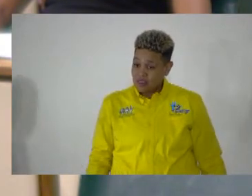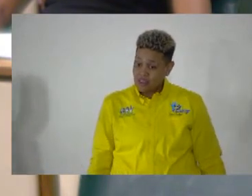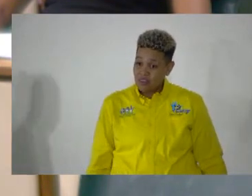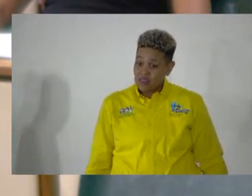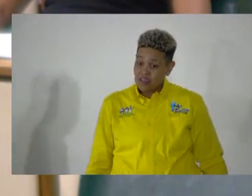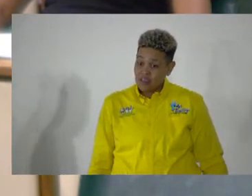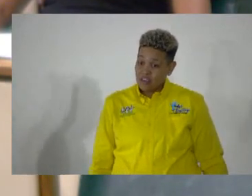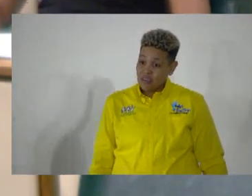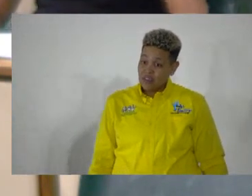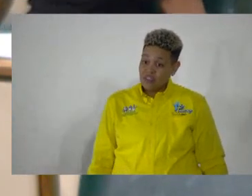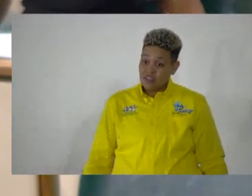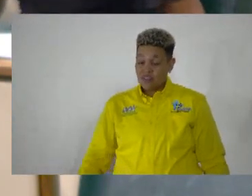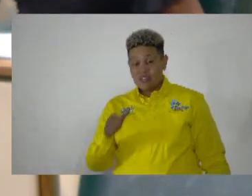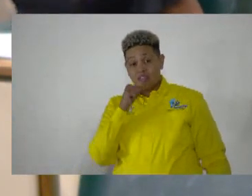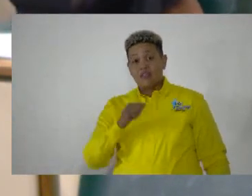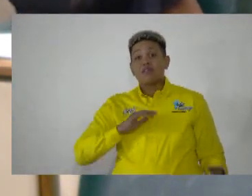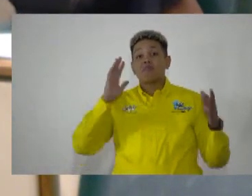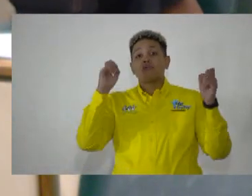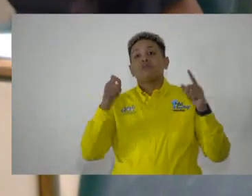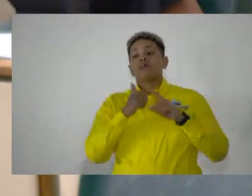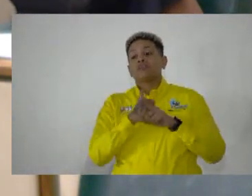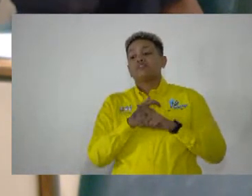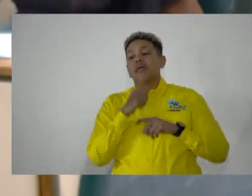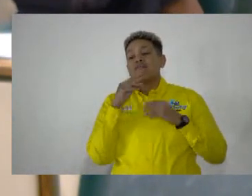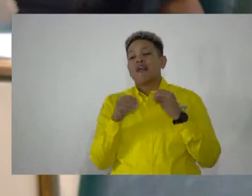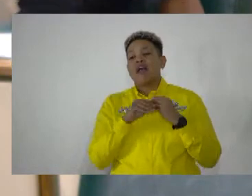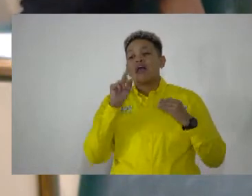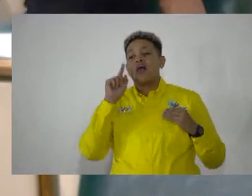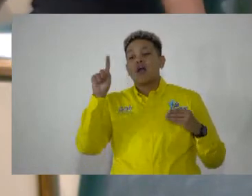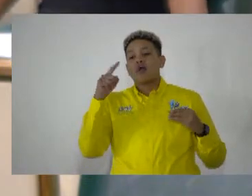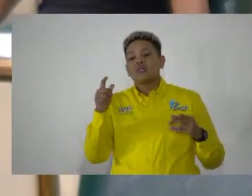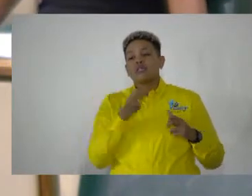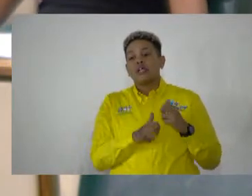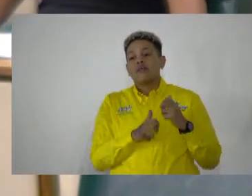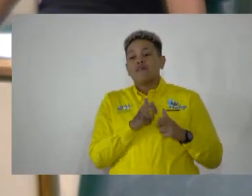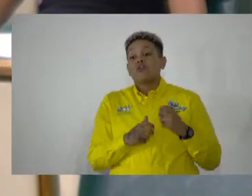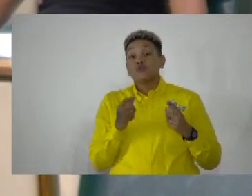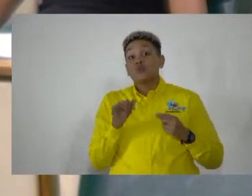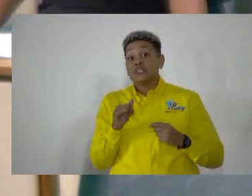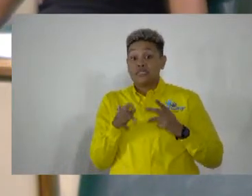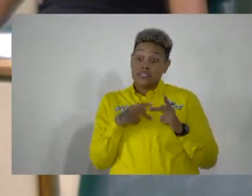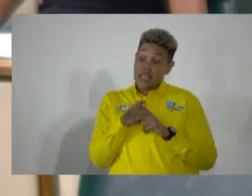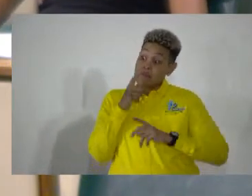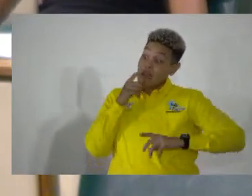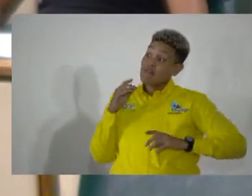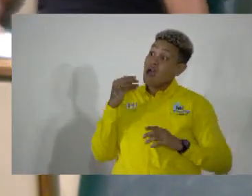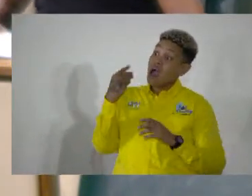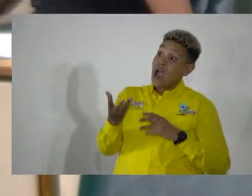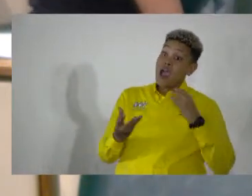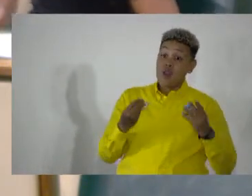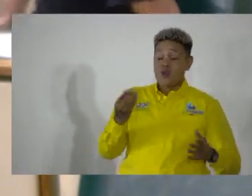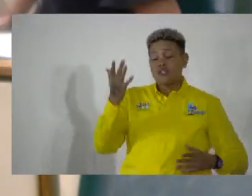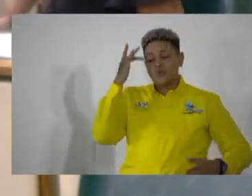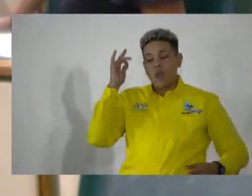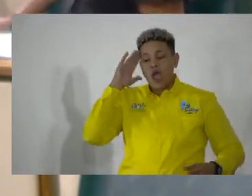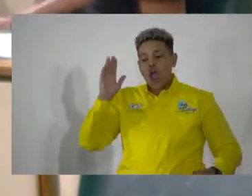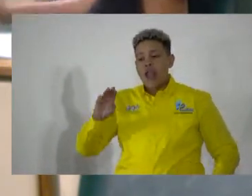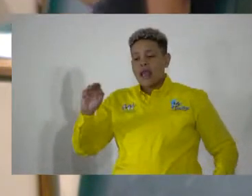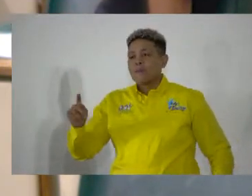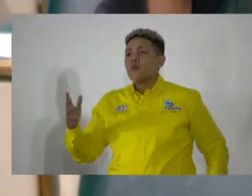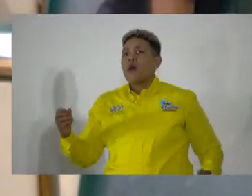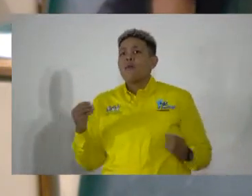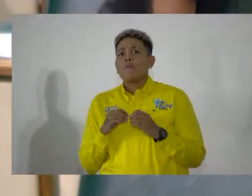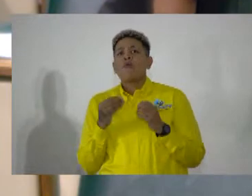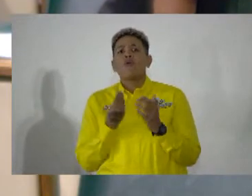So, Madam Speaker, it is always difficult to do these kinds of allocations because all MPs